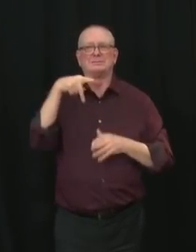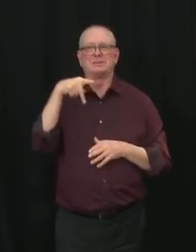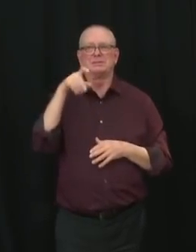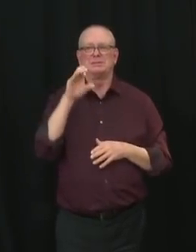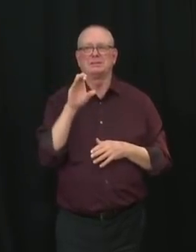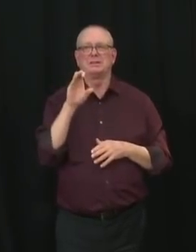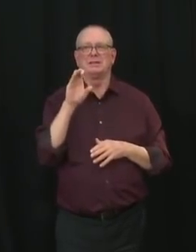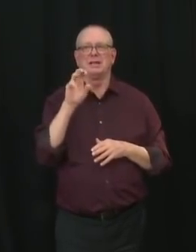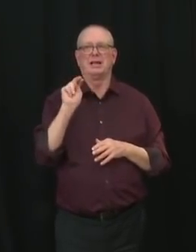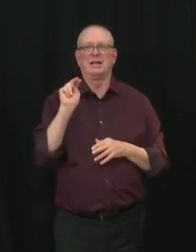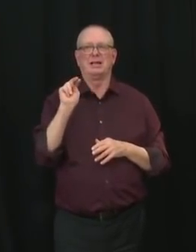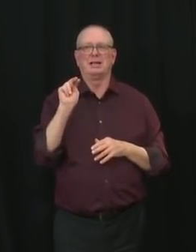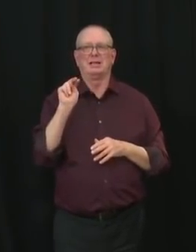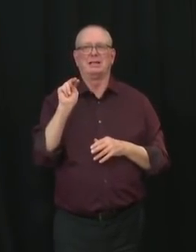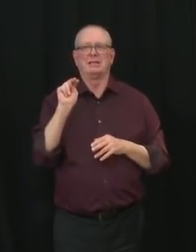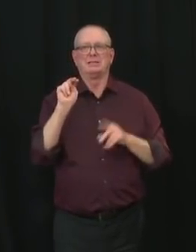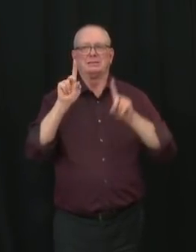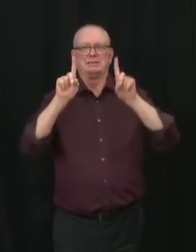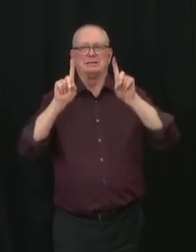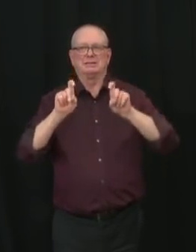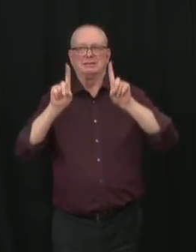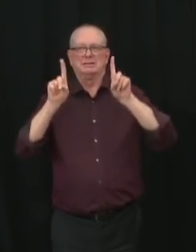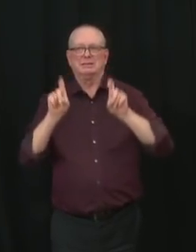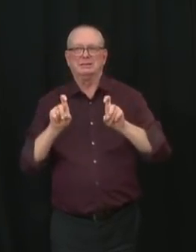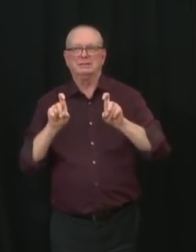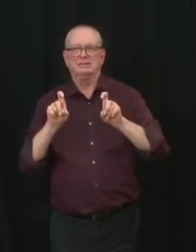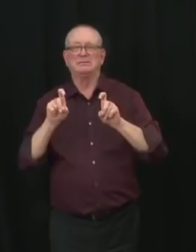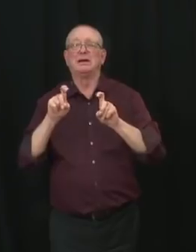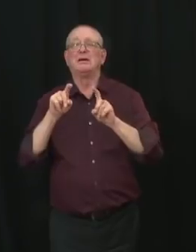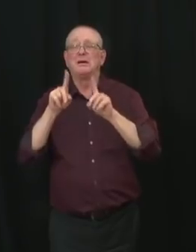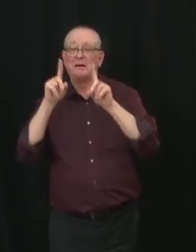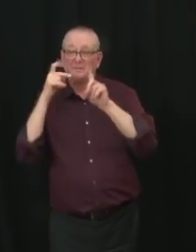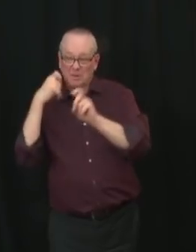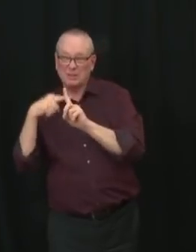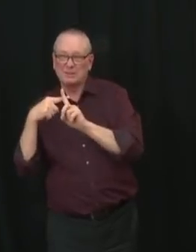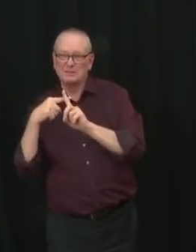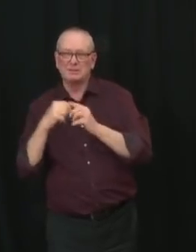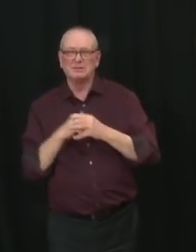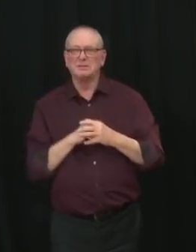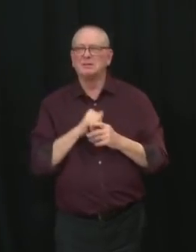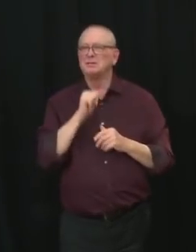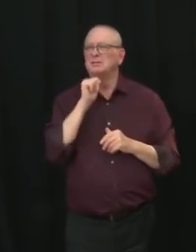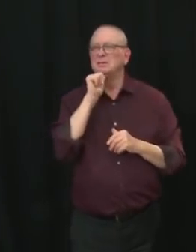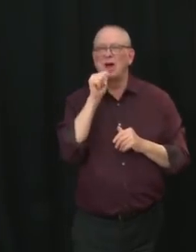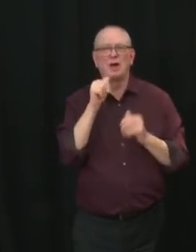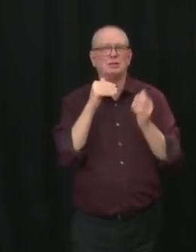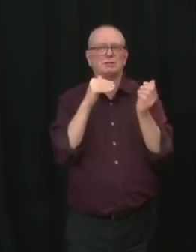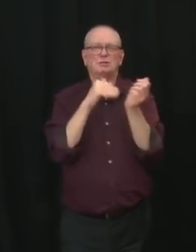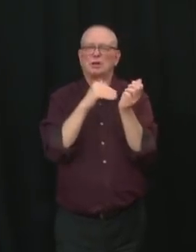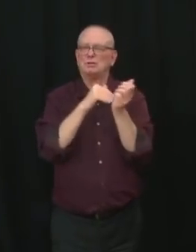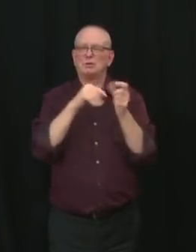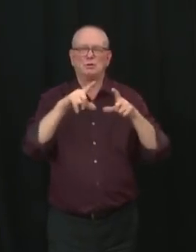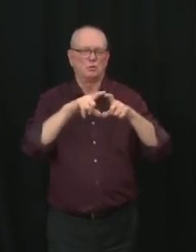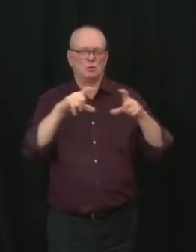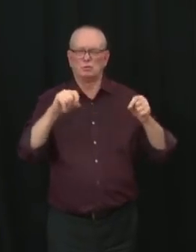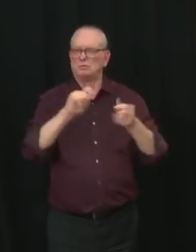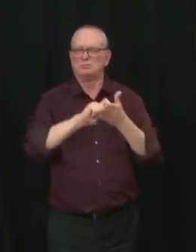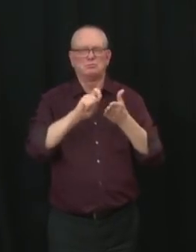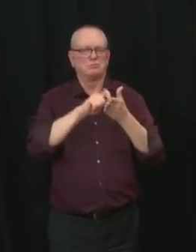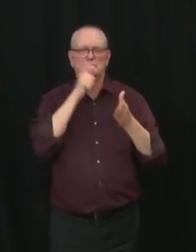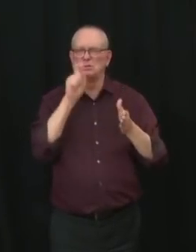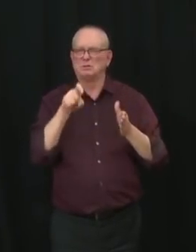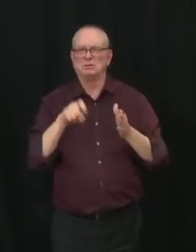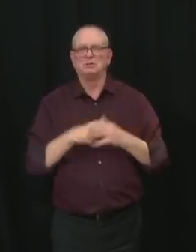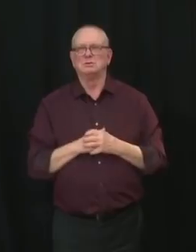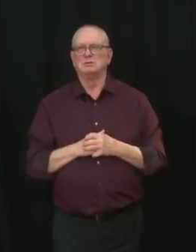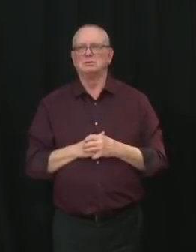not required if you have a positive test result. Due to the rampant spread of Omicron, we ask employers not